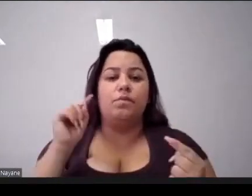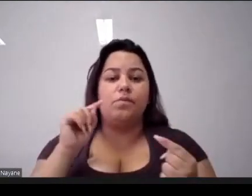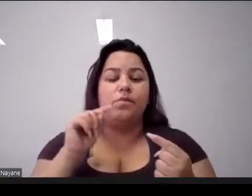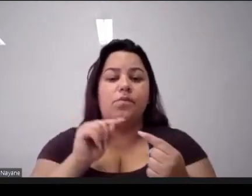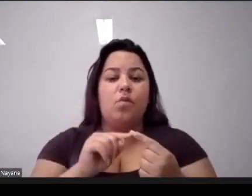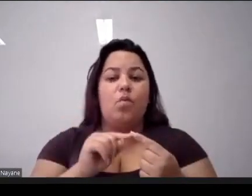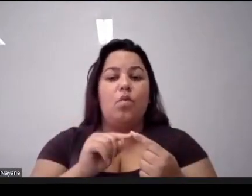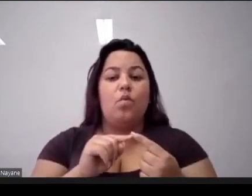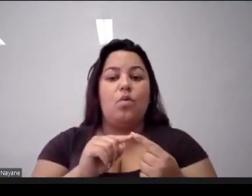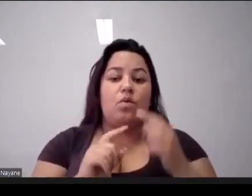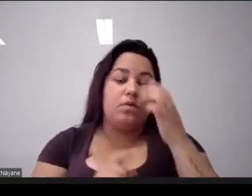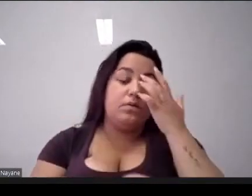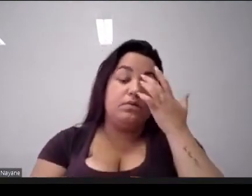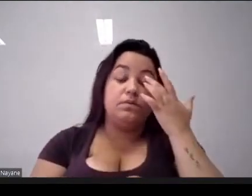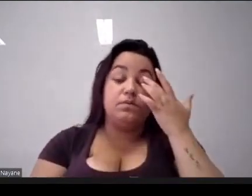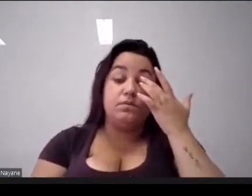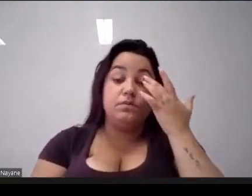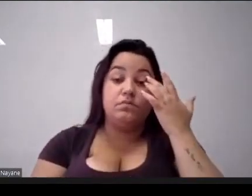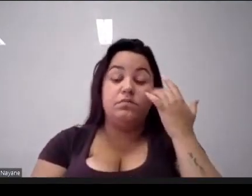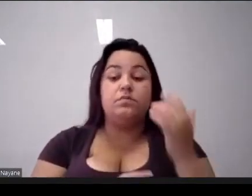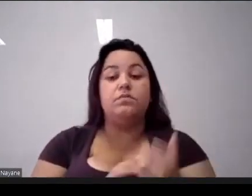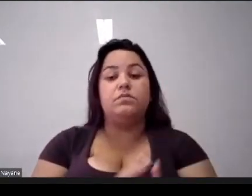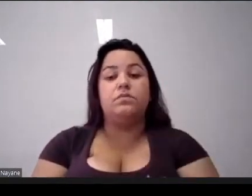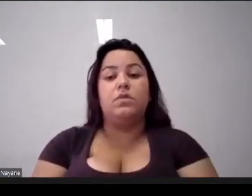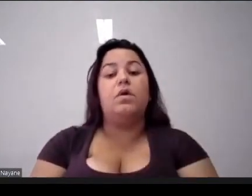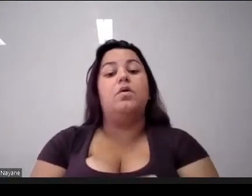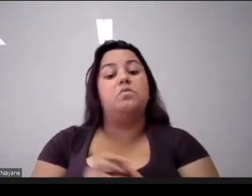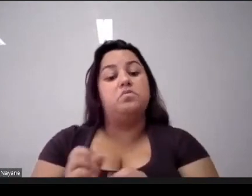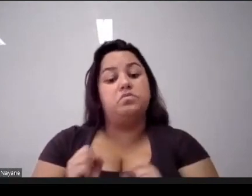team later on, if need be.